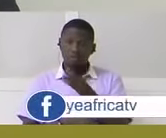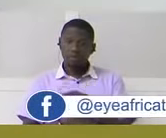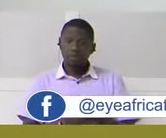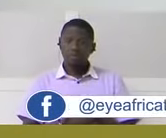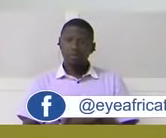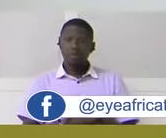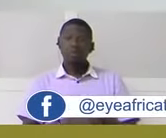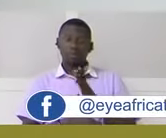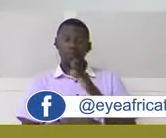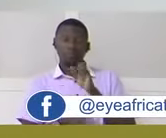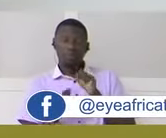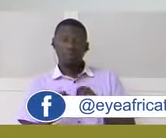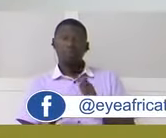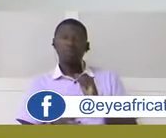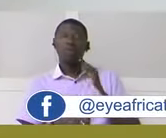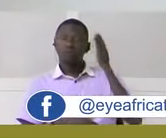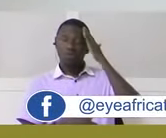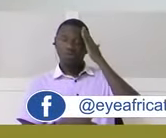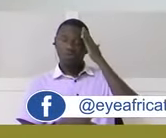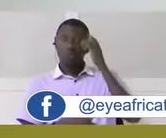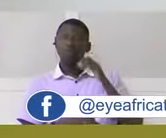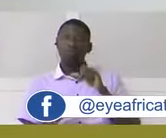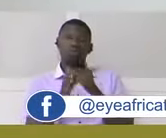could be, but what I know it was a shop.